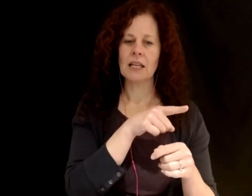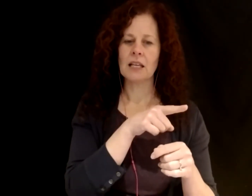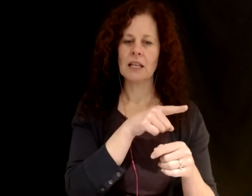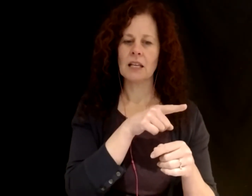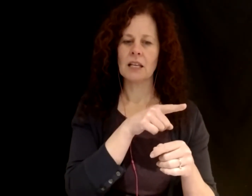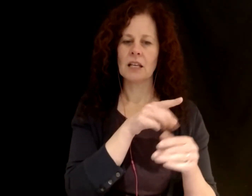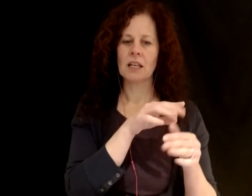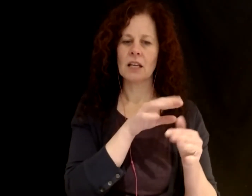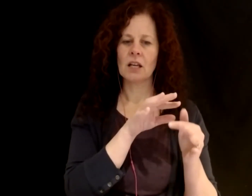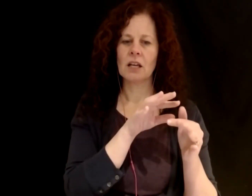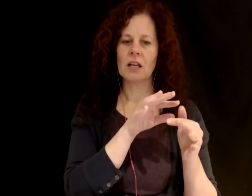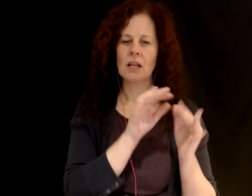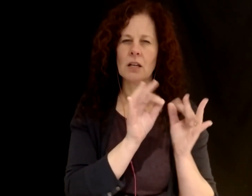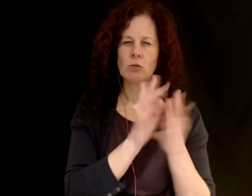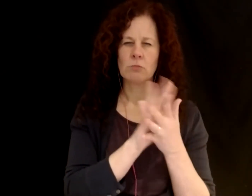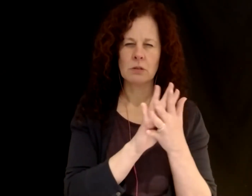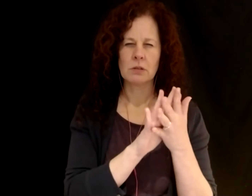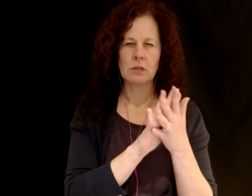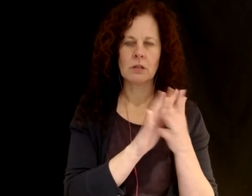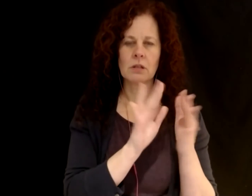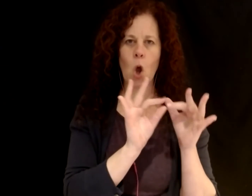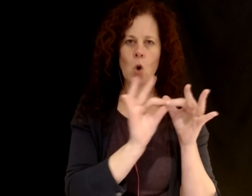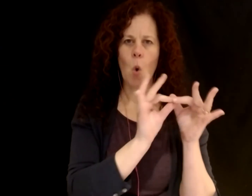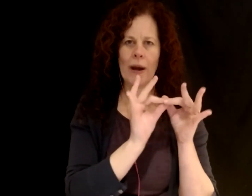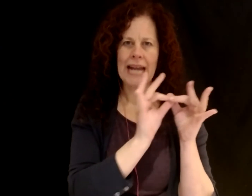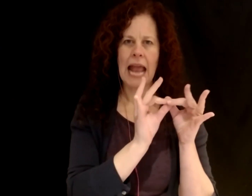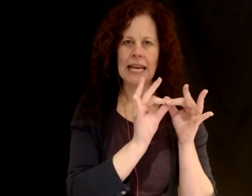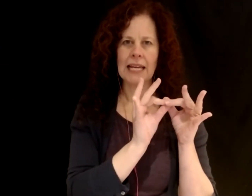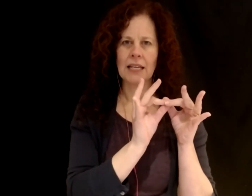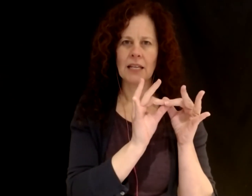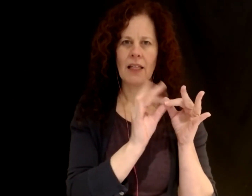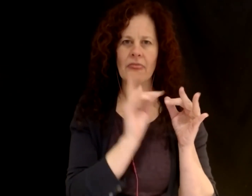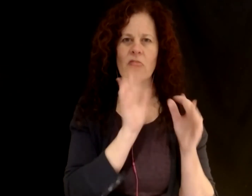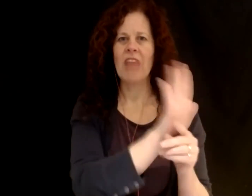local agencies that carry on a